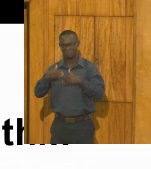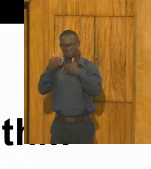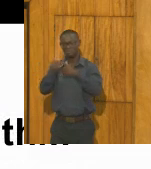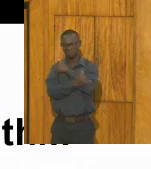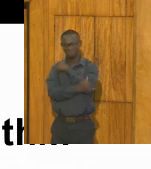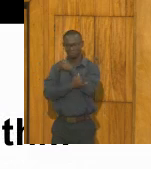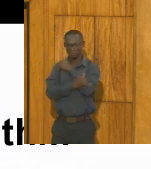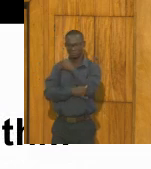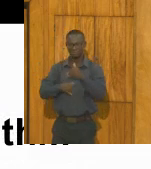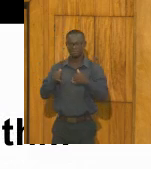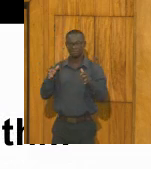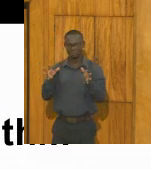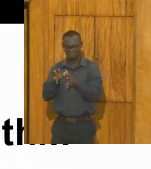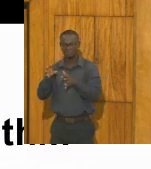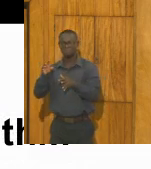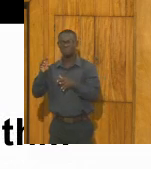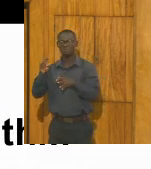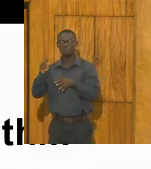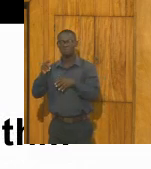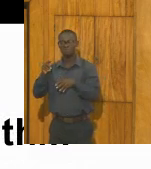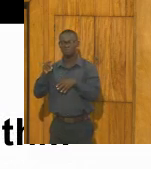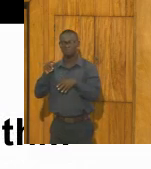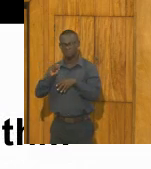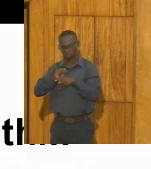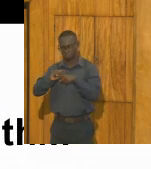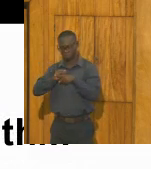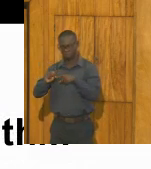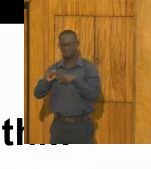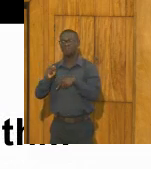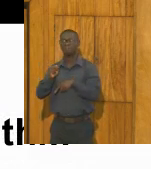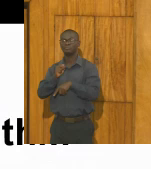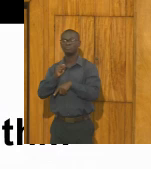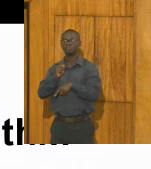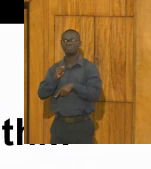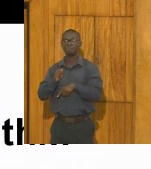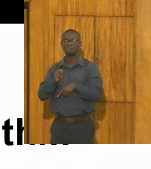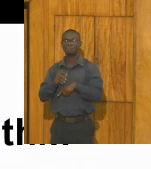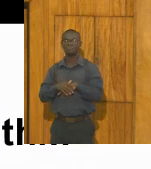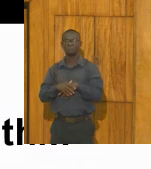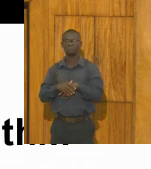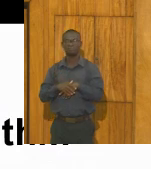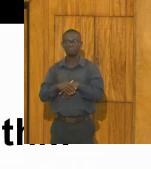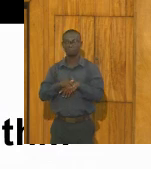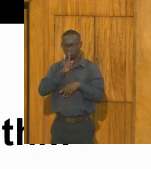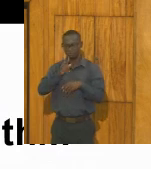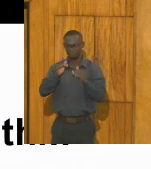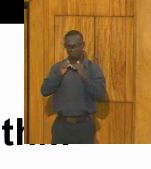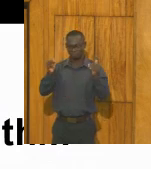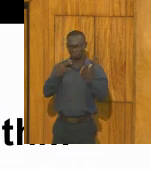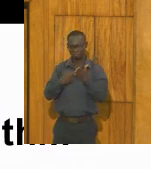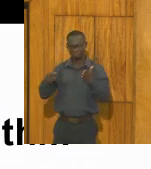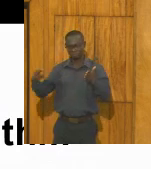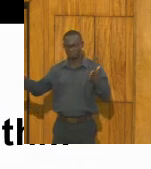and sub-county TOTs and training healthcare workers at their facilities. Of course, we leverage on resources from